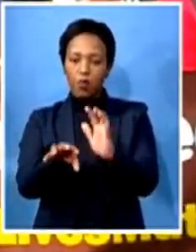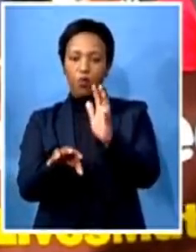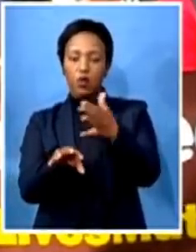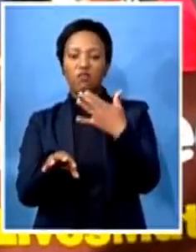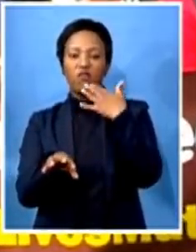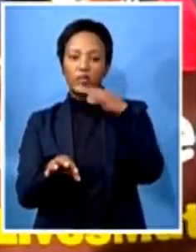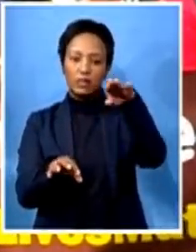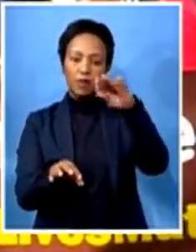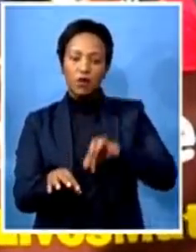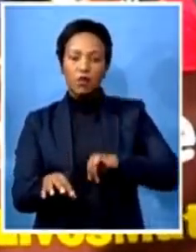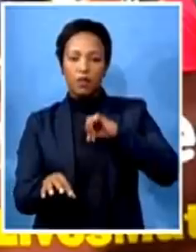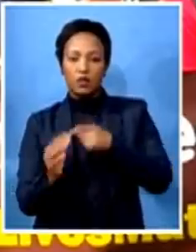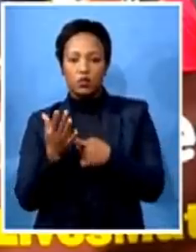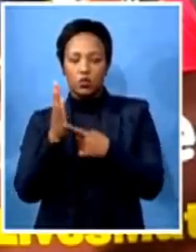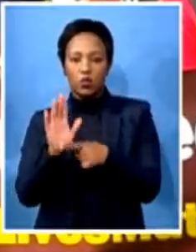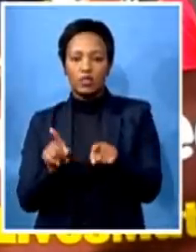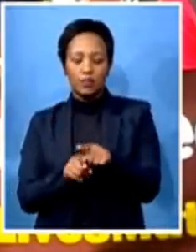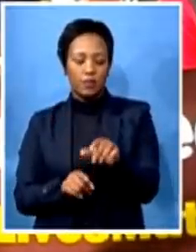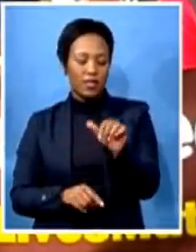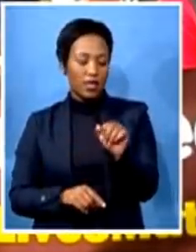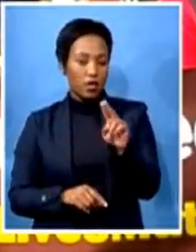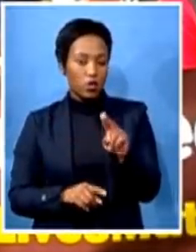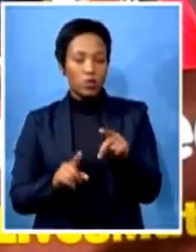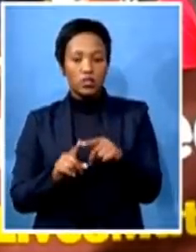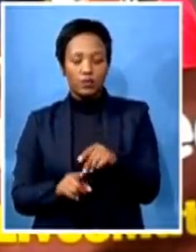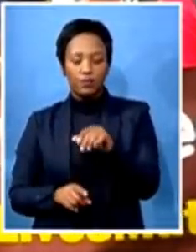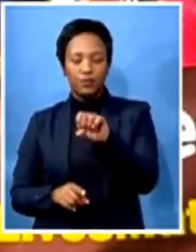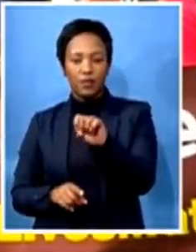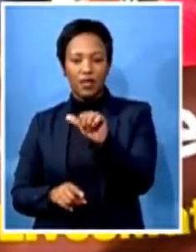SADC, just to help Zimbabweans and